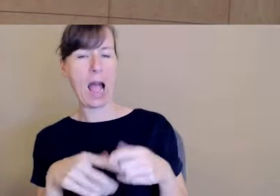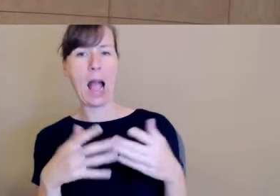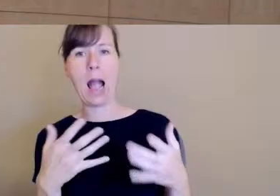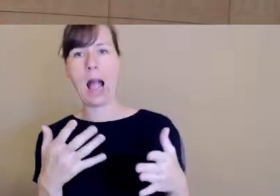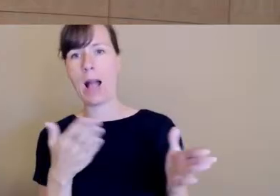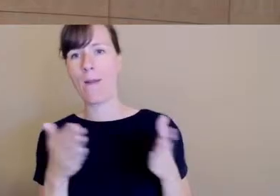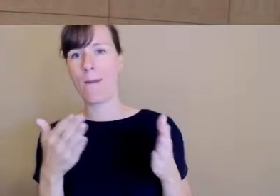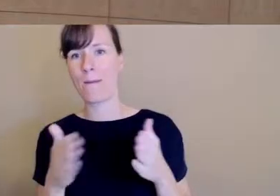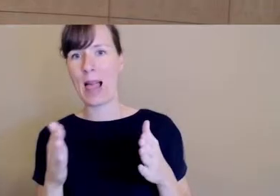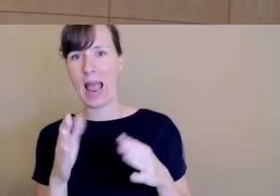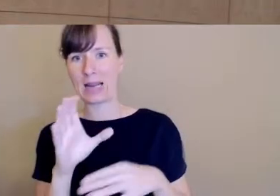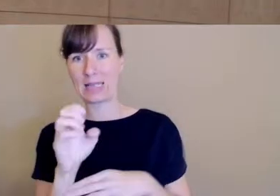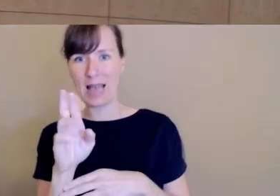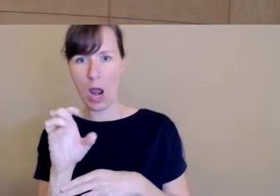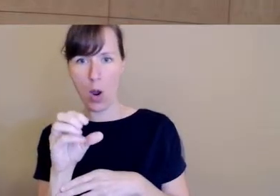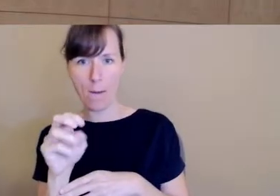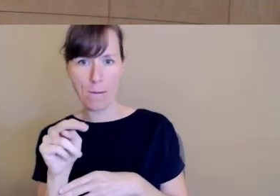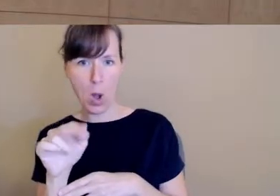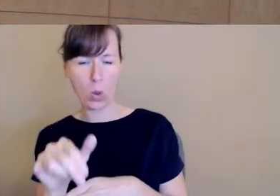ceremony.